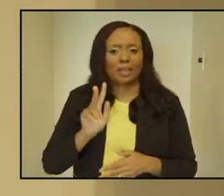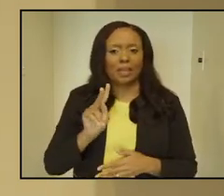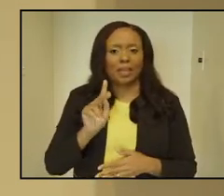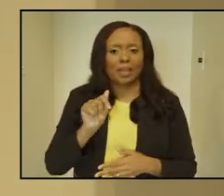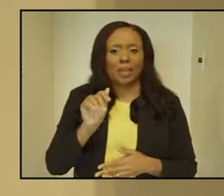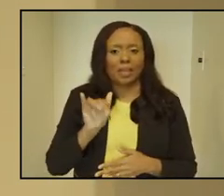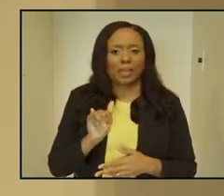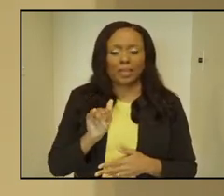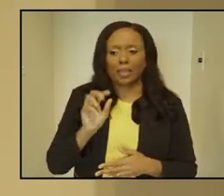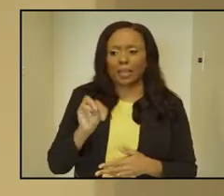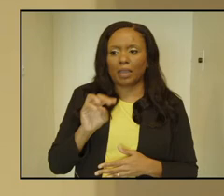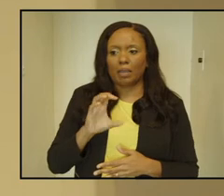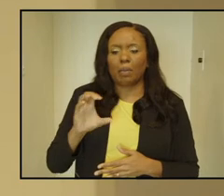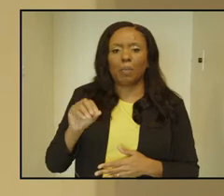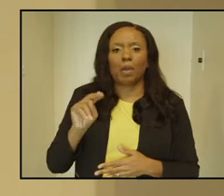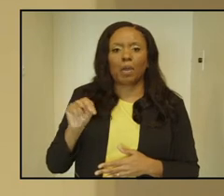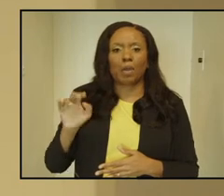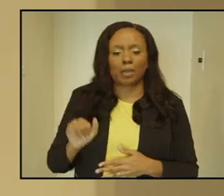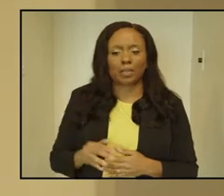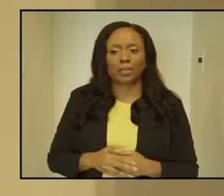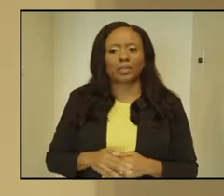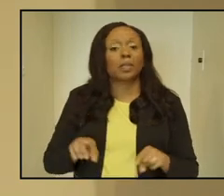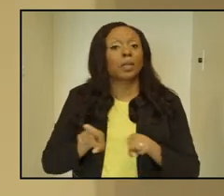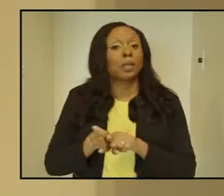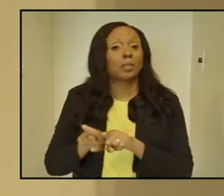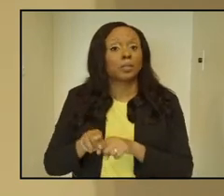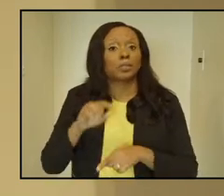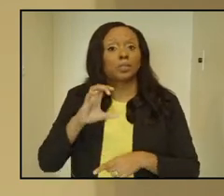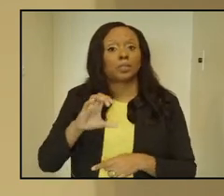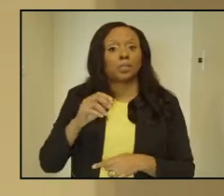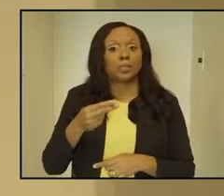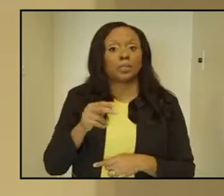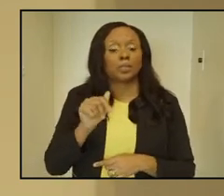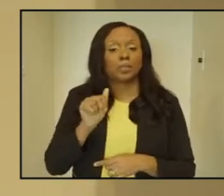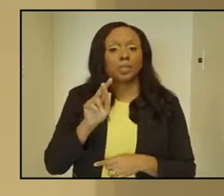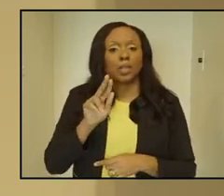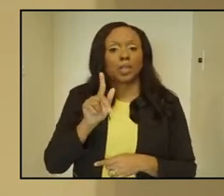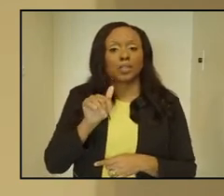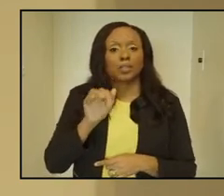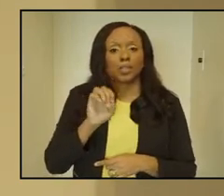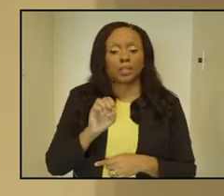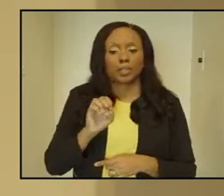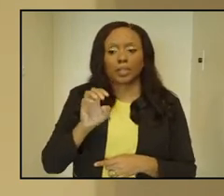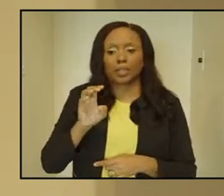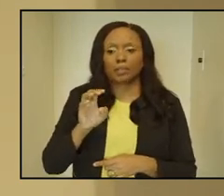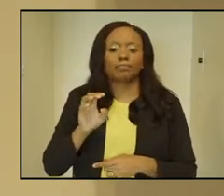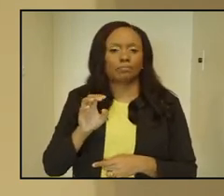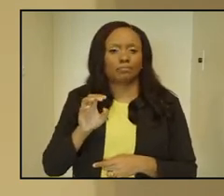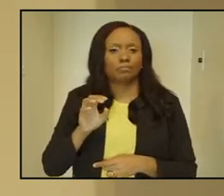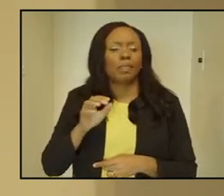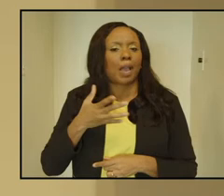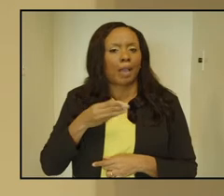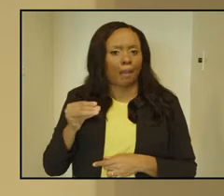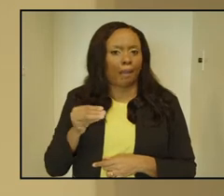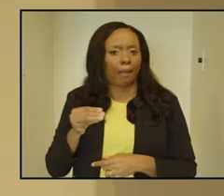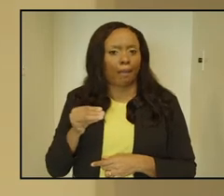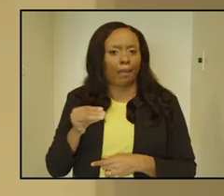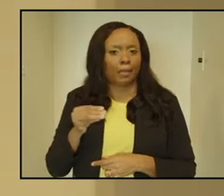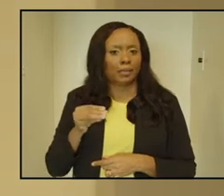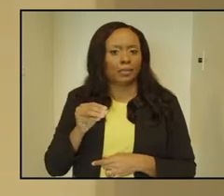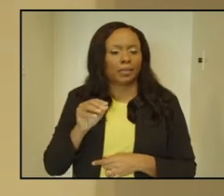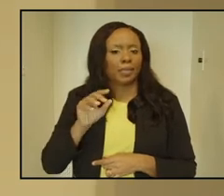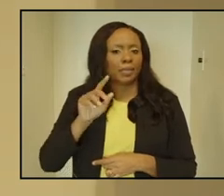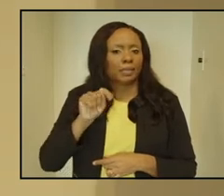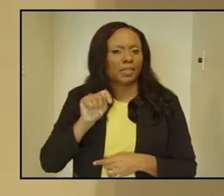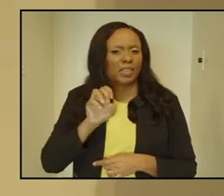who's not here today, Ovin Herewood, Heather Gibson, Terrence Thompson, Andrea Walker,